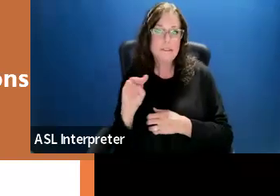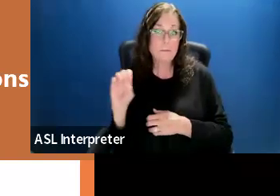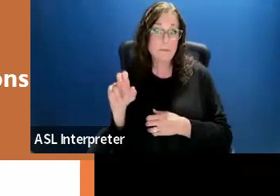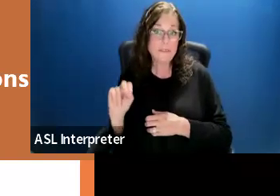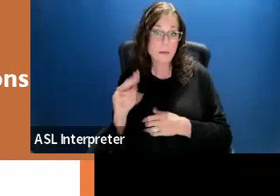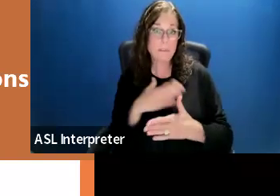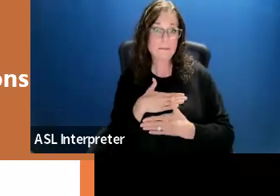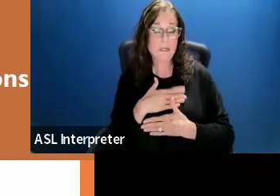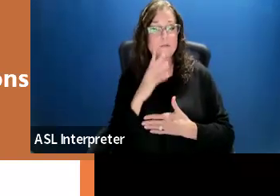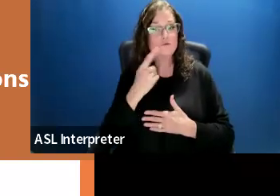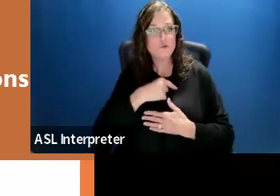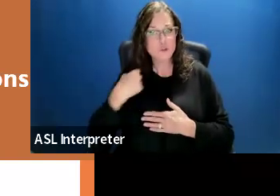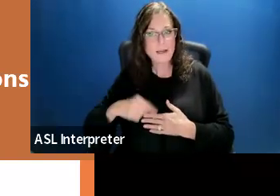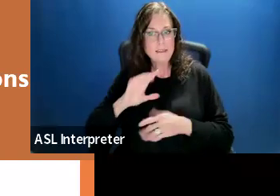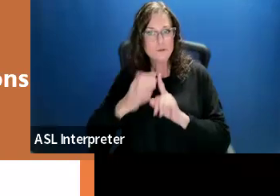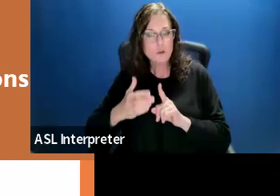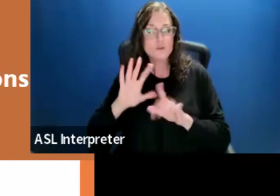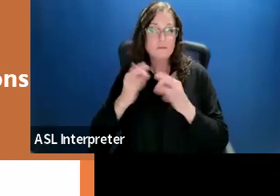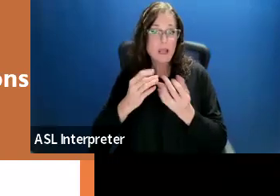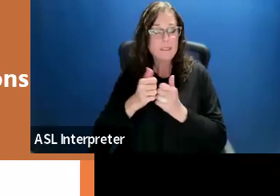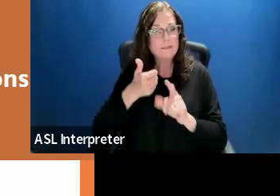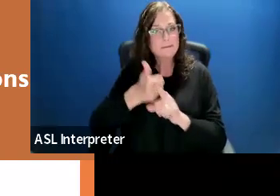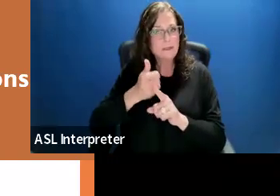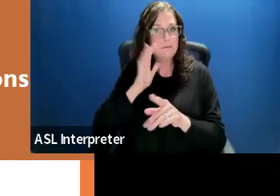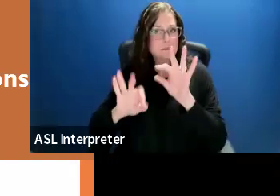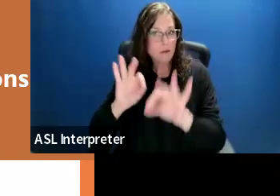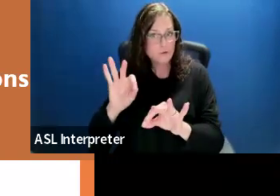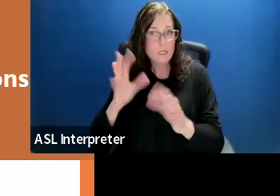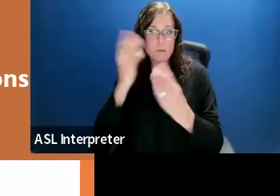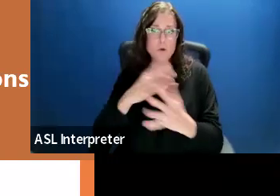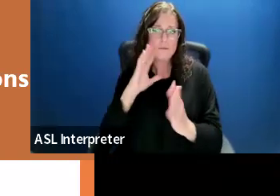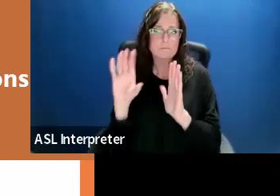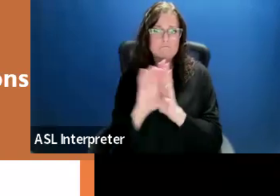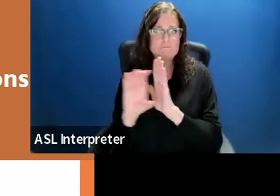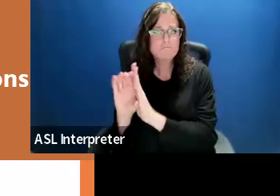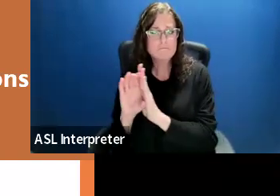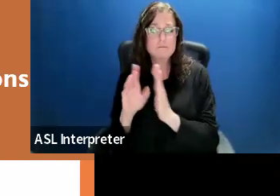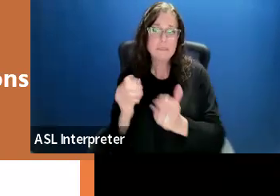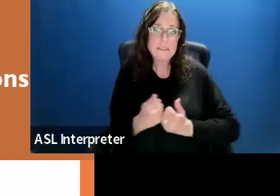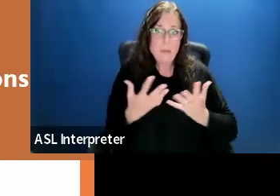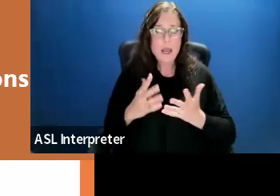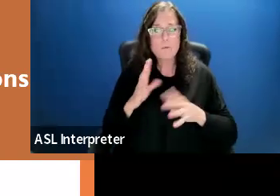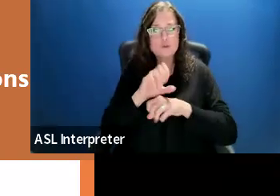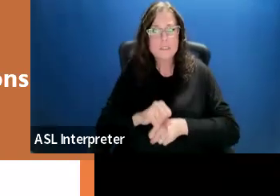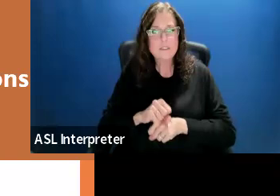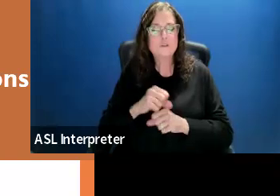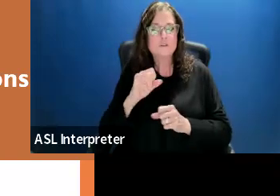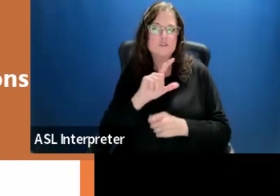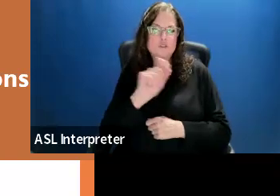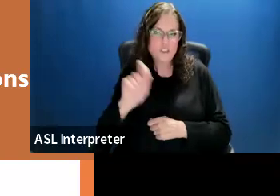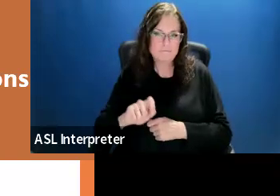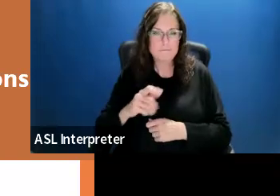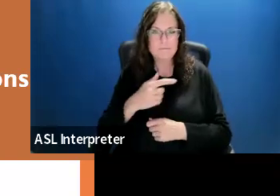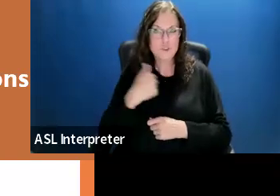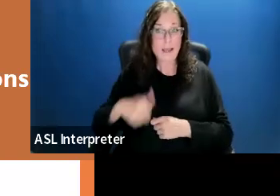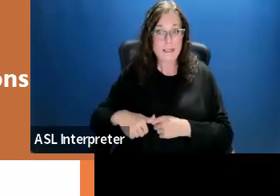story celebrates Chinese culture, family, and self-discovery. With beautiful illustrations inspired by traditional Chinese painting, it